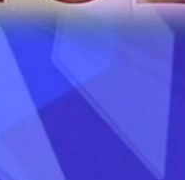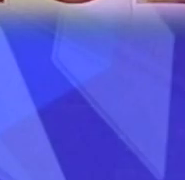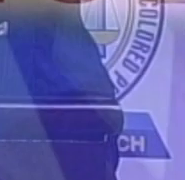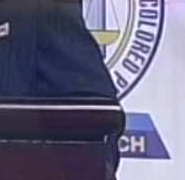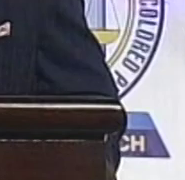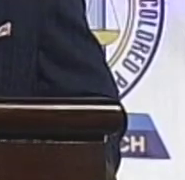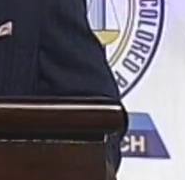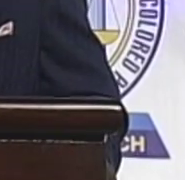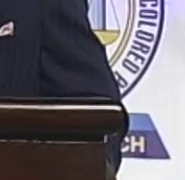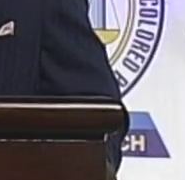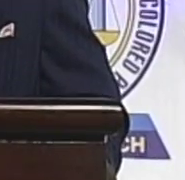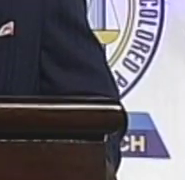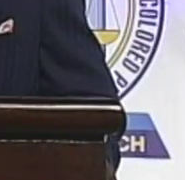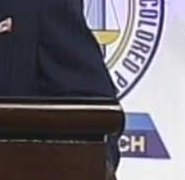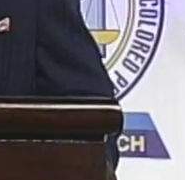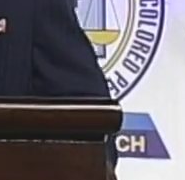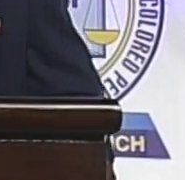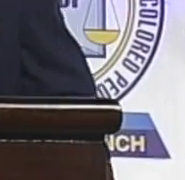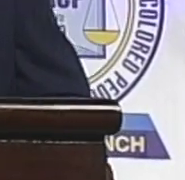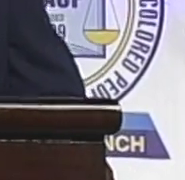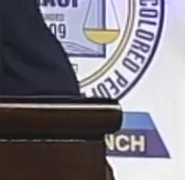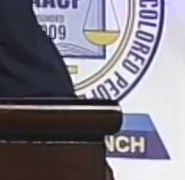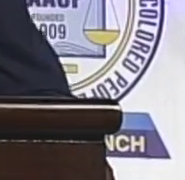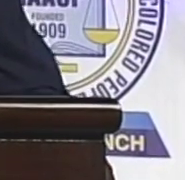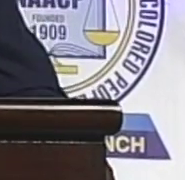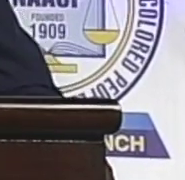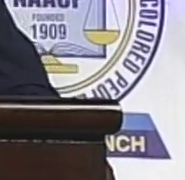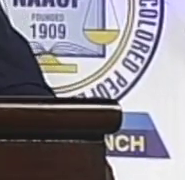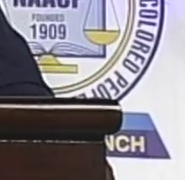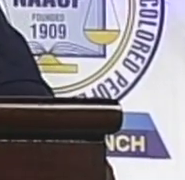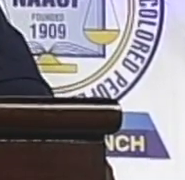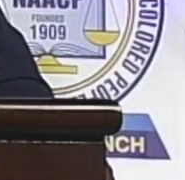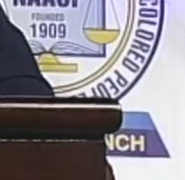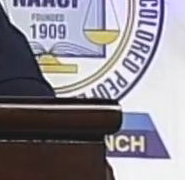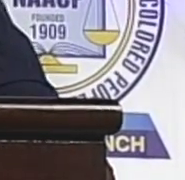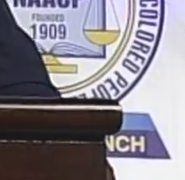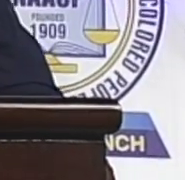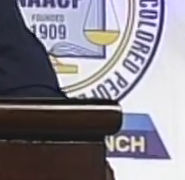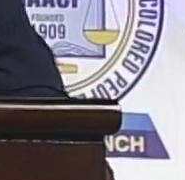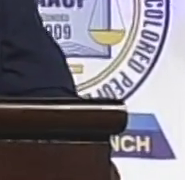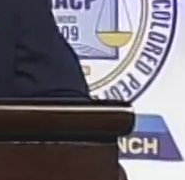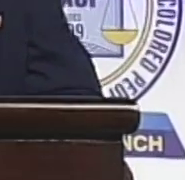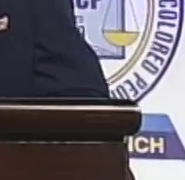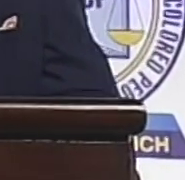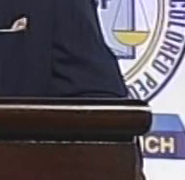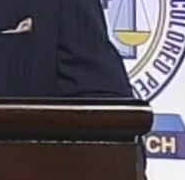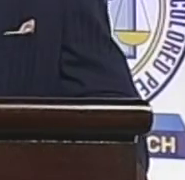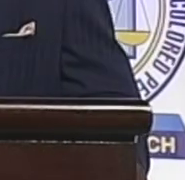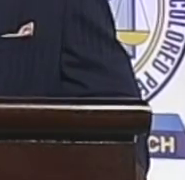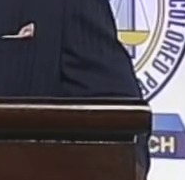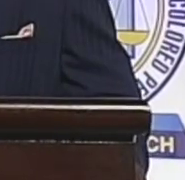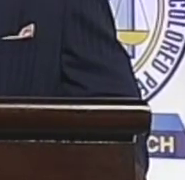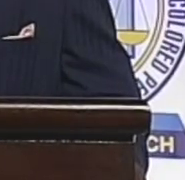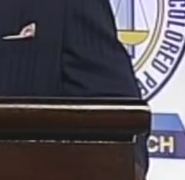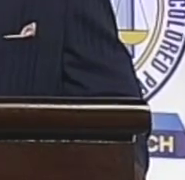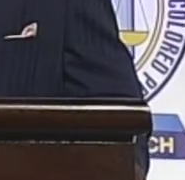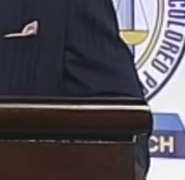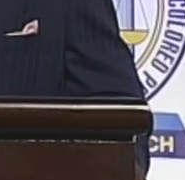Good evening. My name is Jimmy Settles, Vice President of the UAW. I am proud to be serving as your General